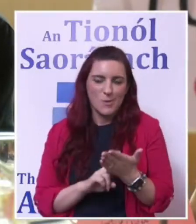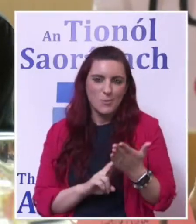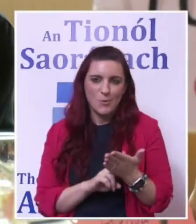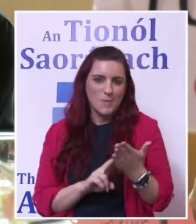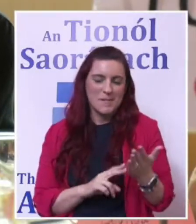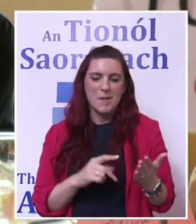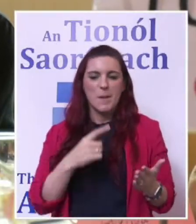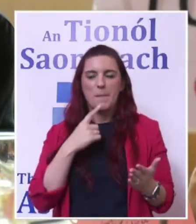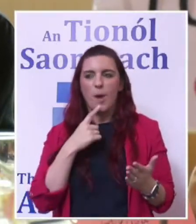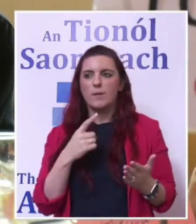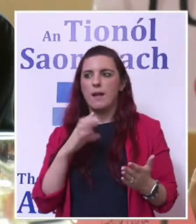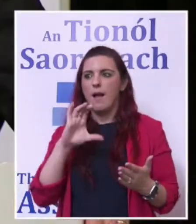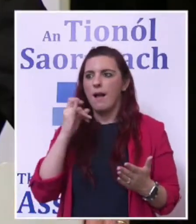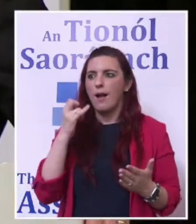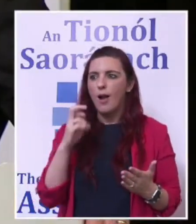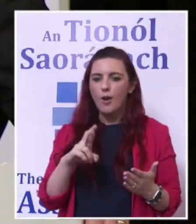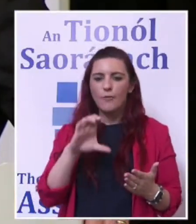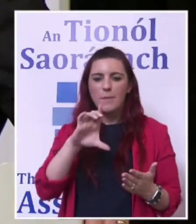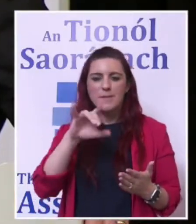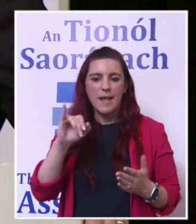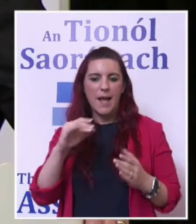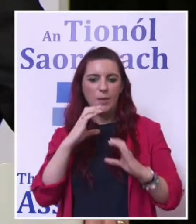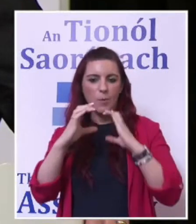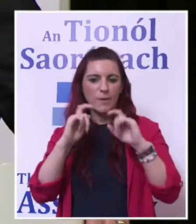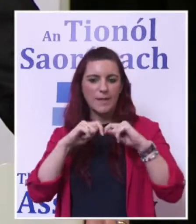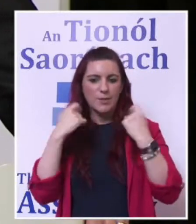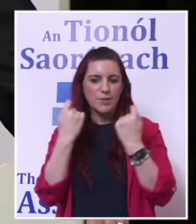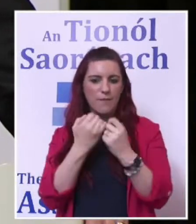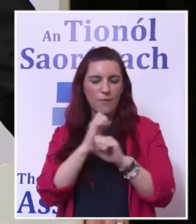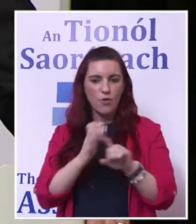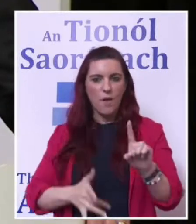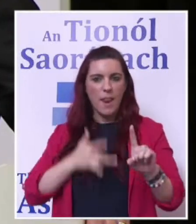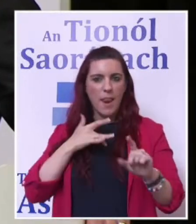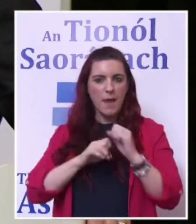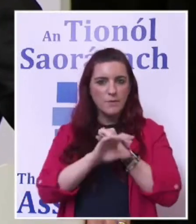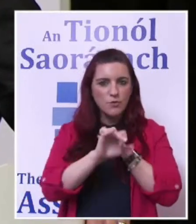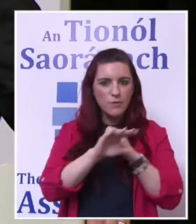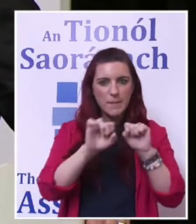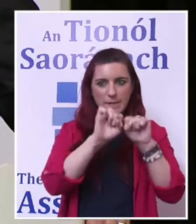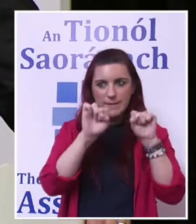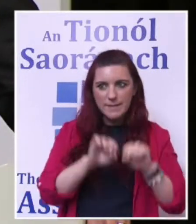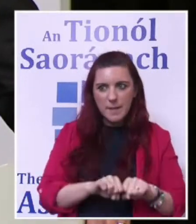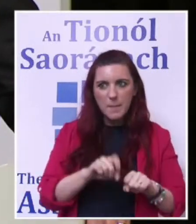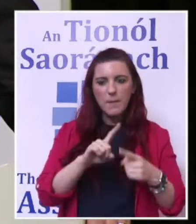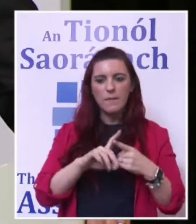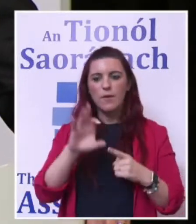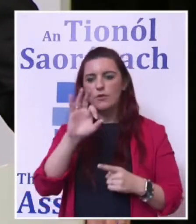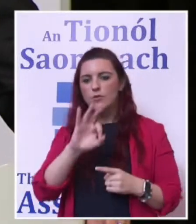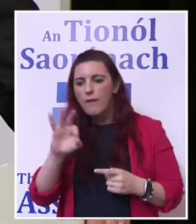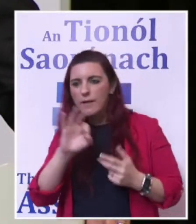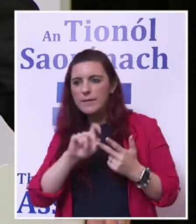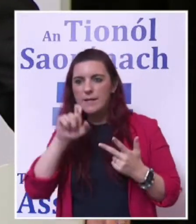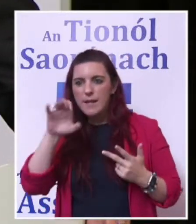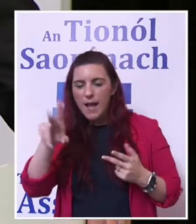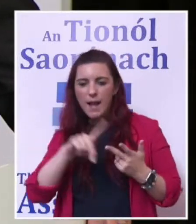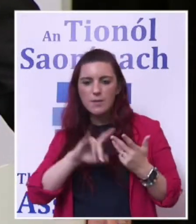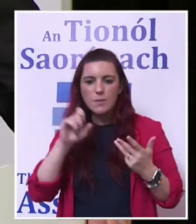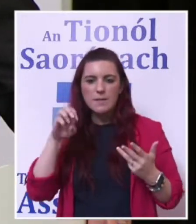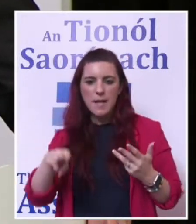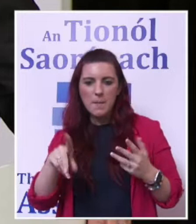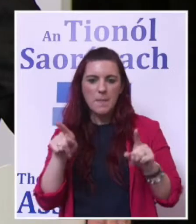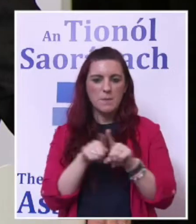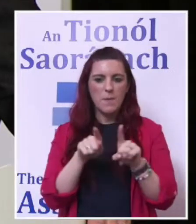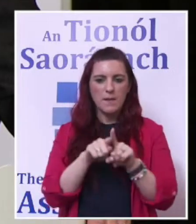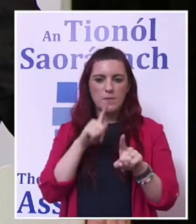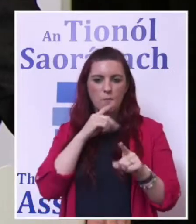everybody. So to Conor and the PI Communications team, for the live streaming to Jerry, to Niall on the sound. There